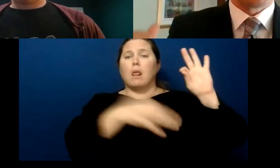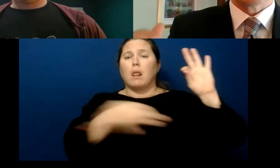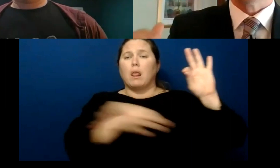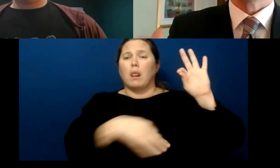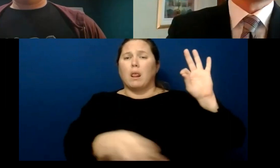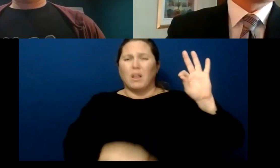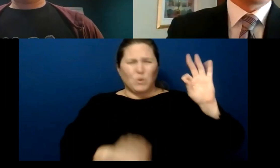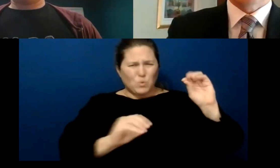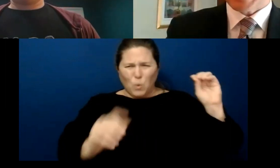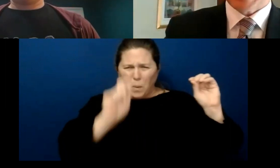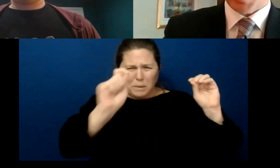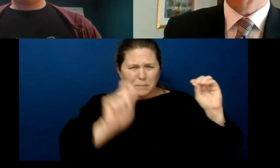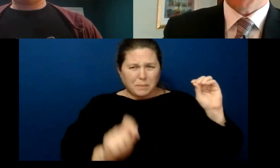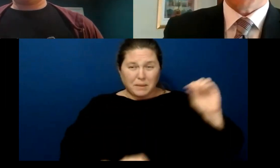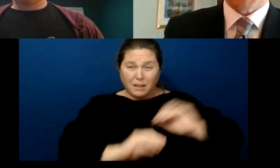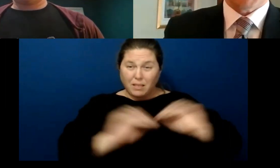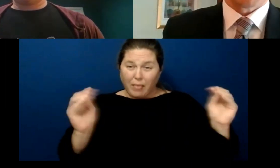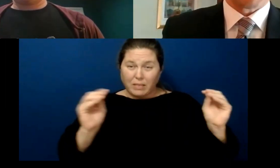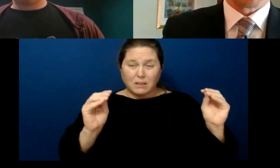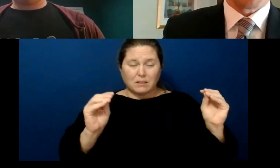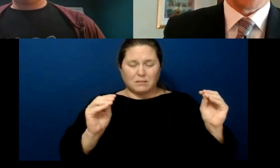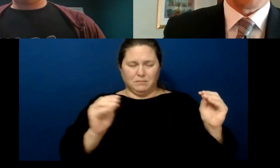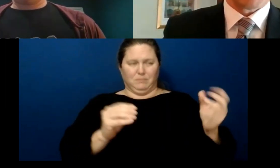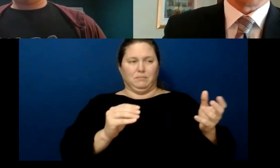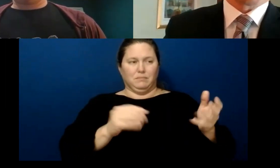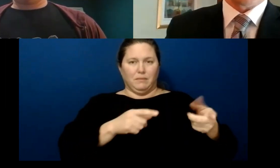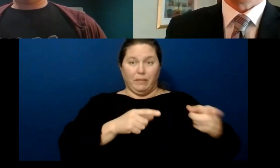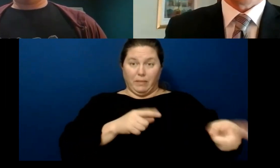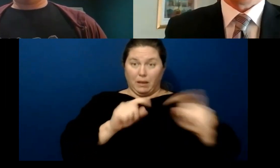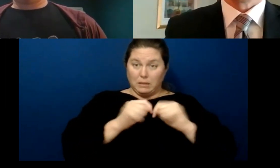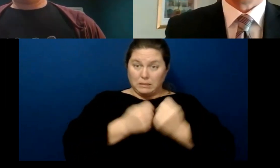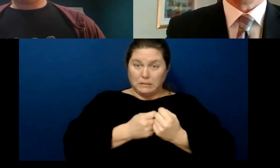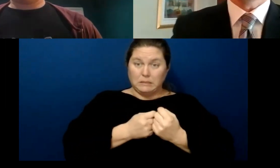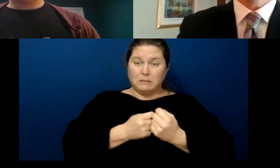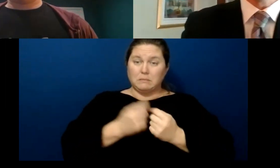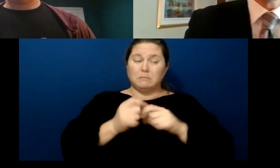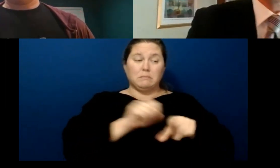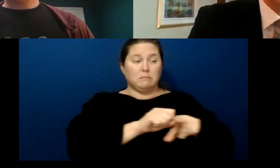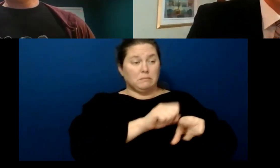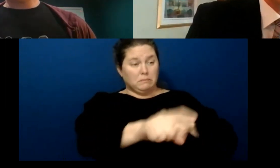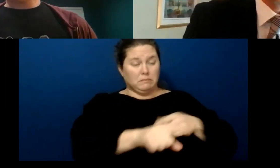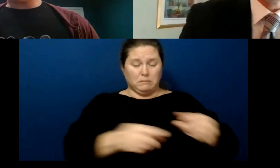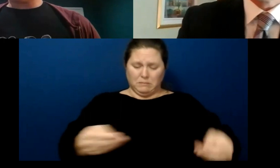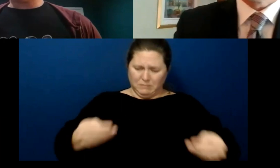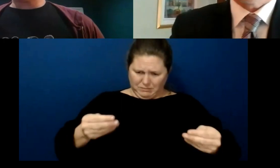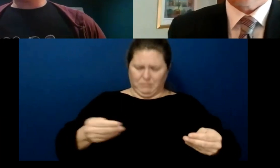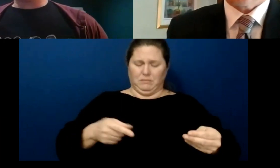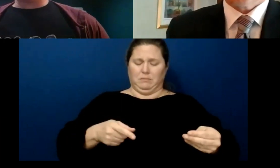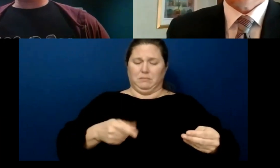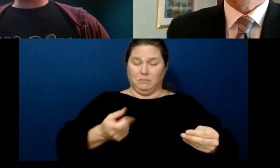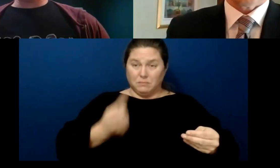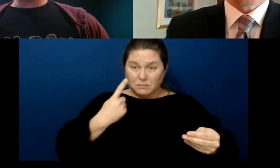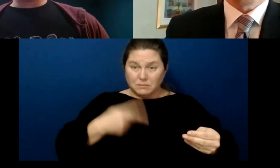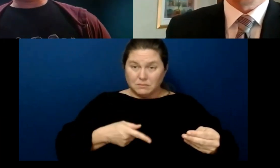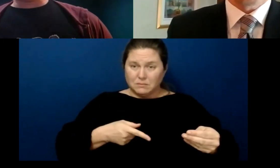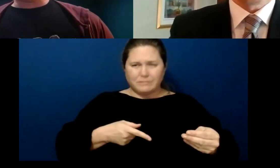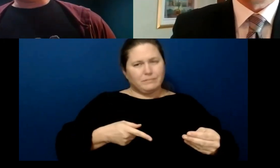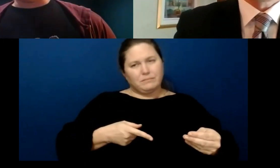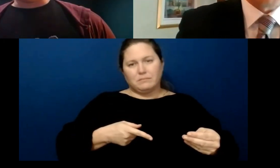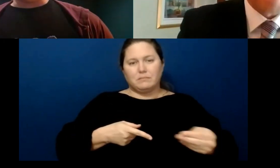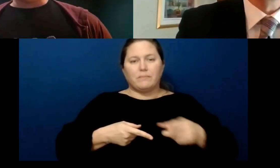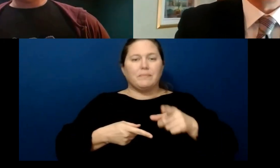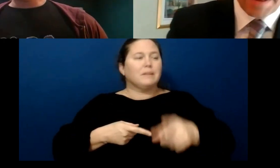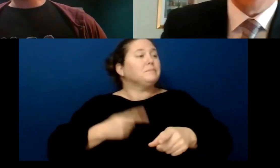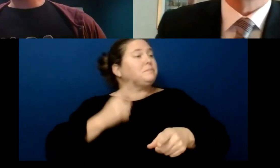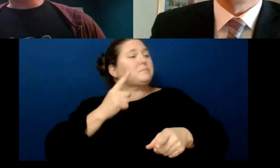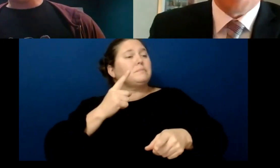paragraph, no spaces, is that going to help you to communicate with your team if you're writing that way to people? No, I think there's a time and place for everything,